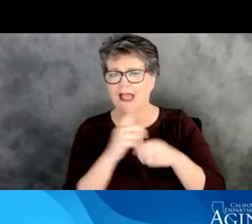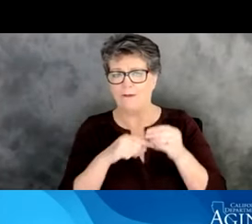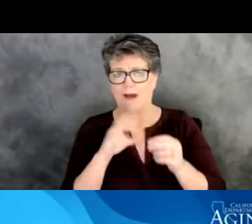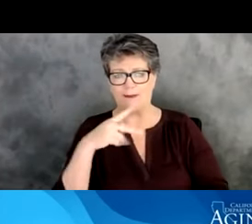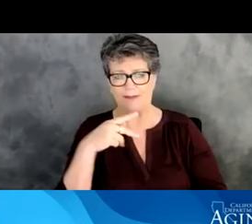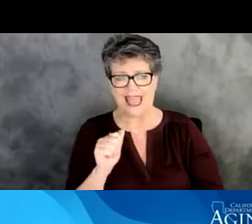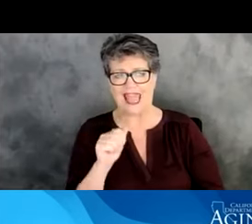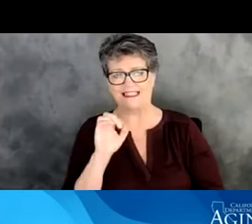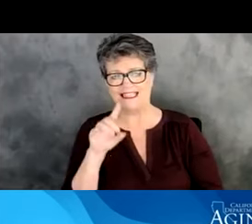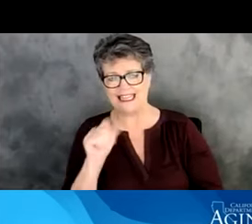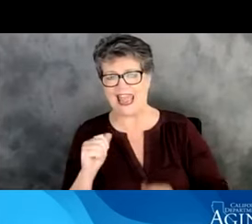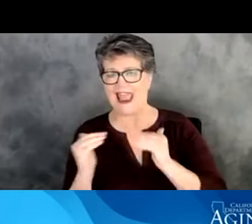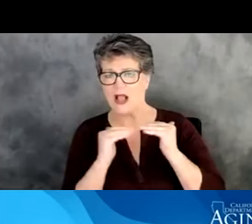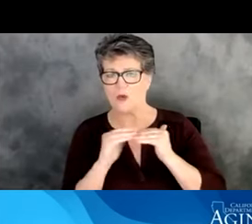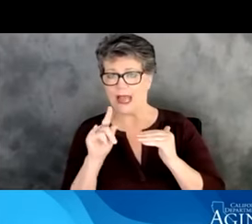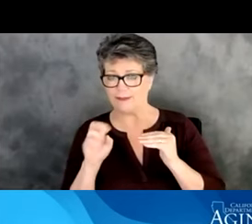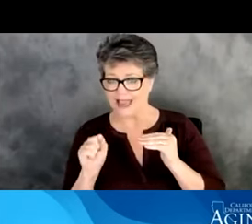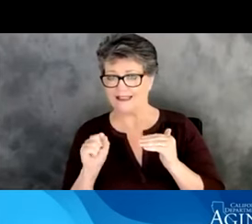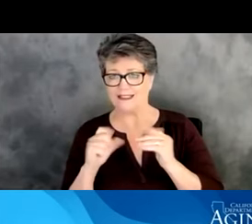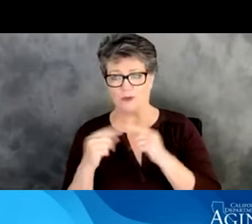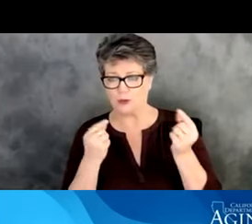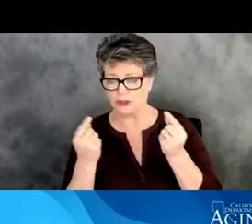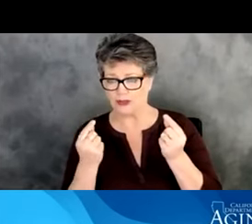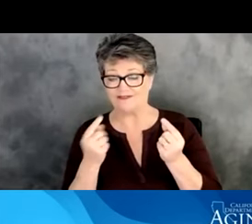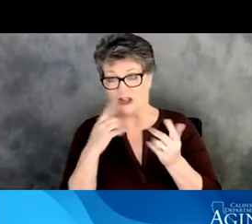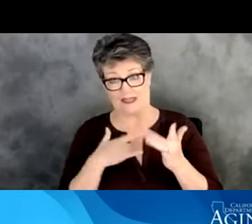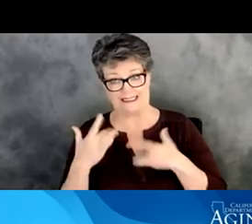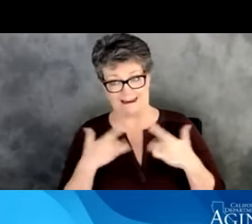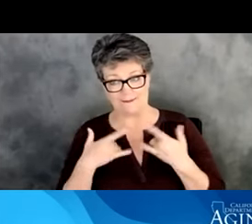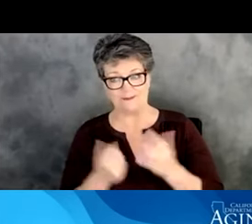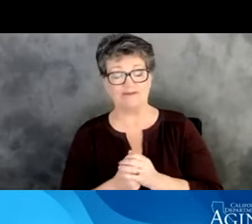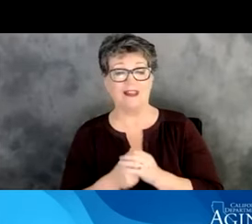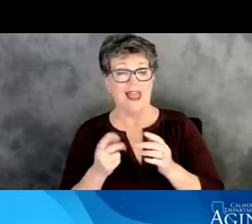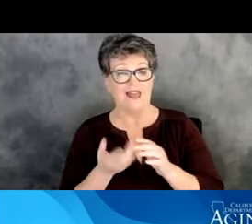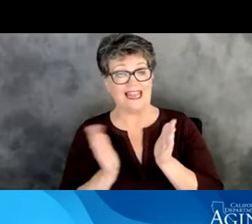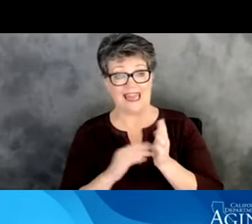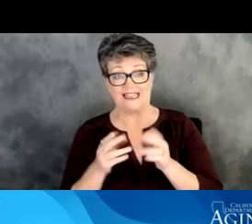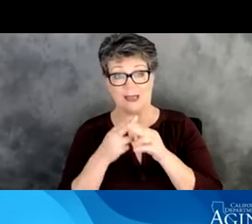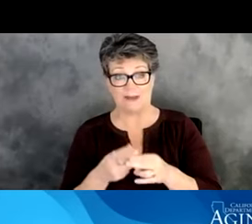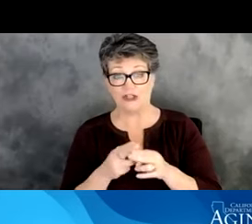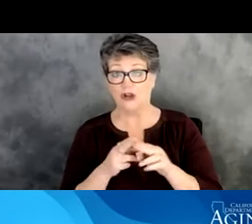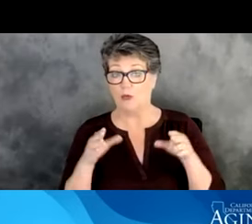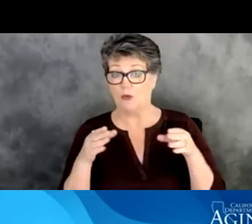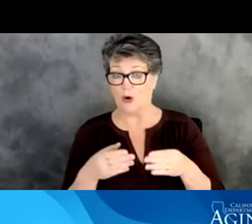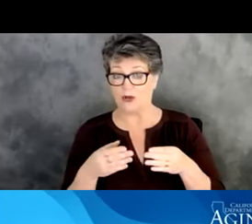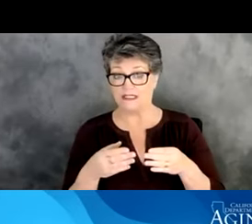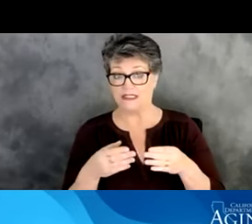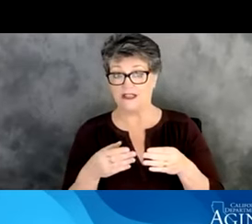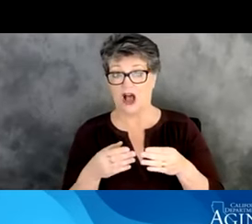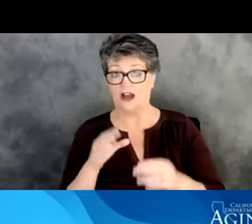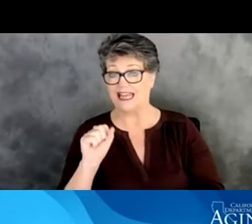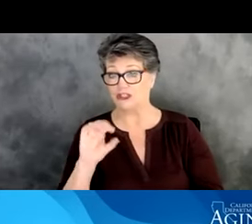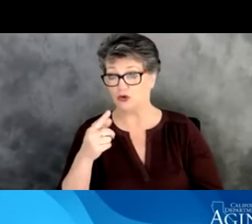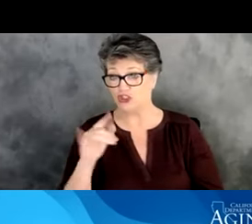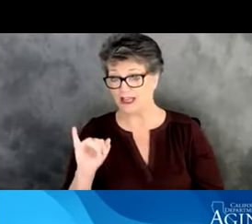the equity and aging progress. Very exciting. And then again, as I mentioned, we'll focus on sexual orientation